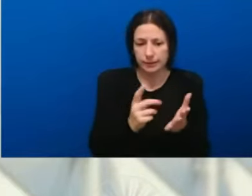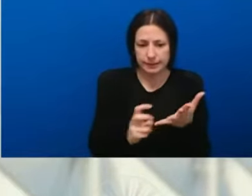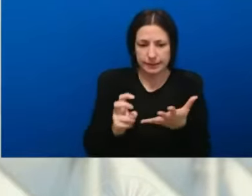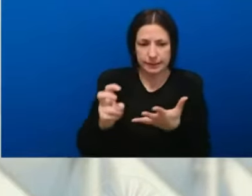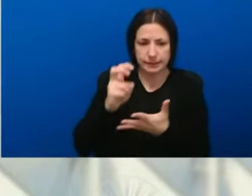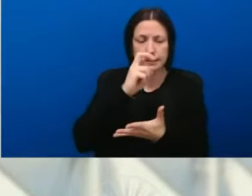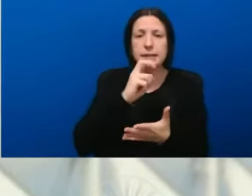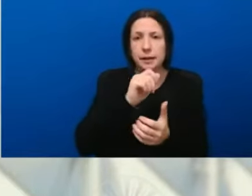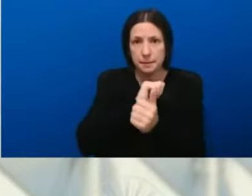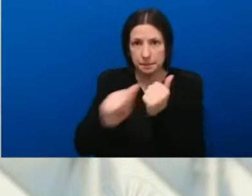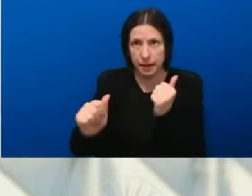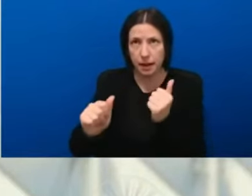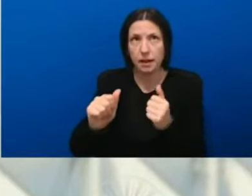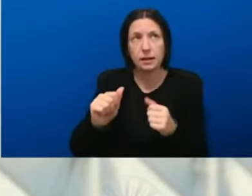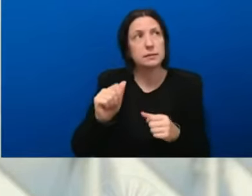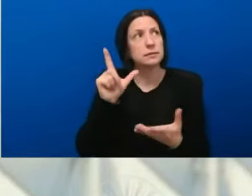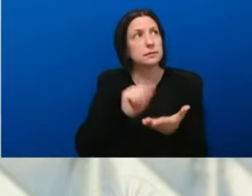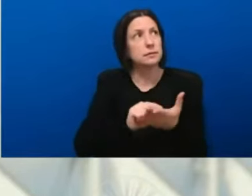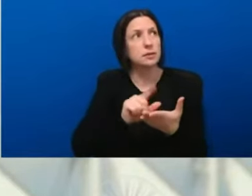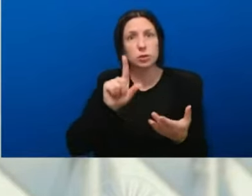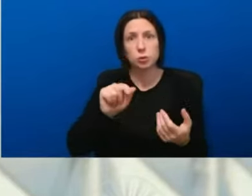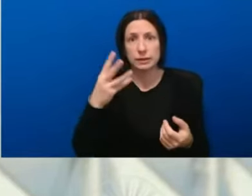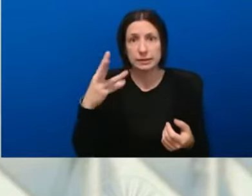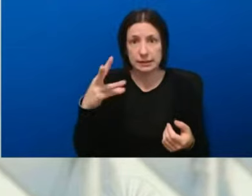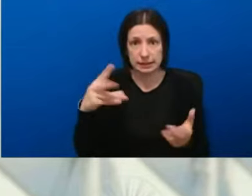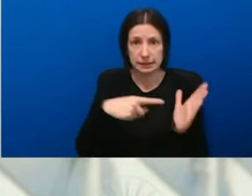and became a law in